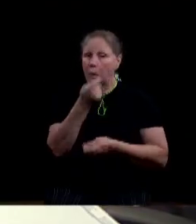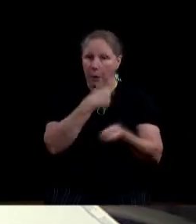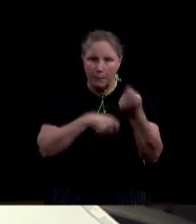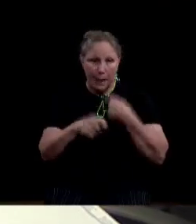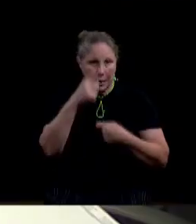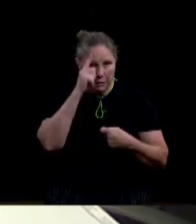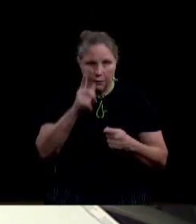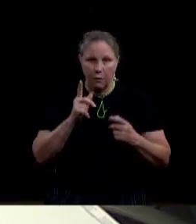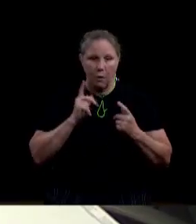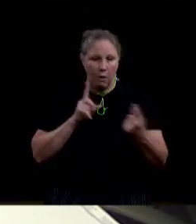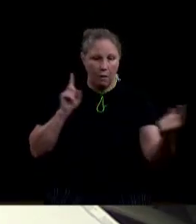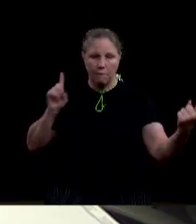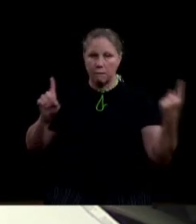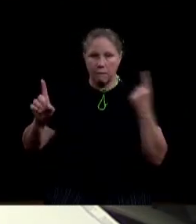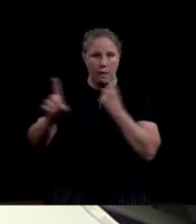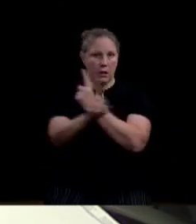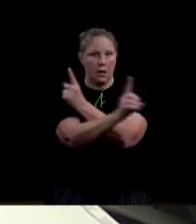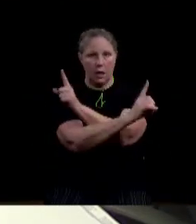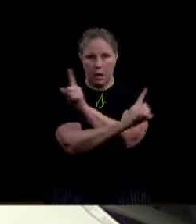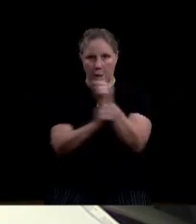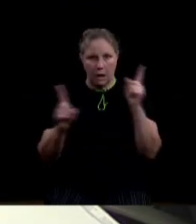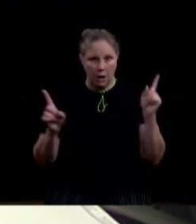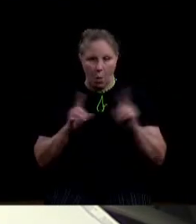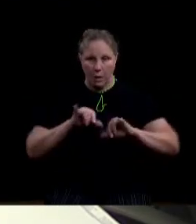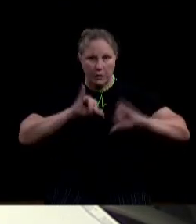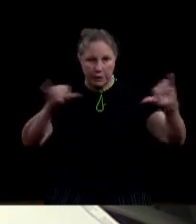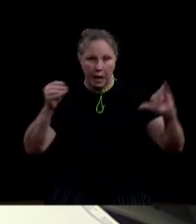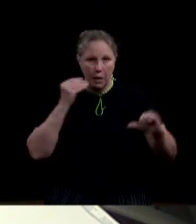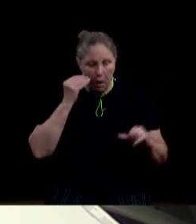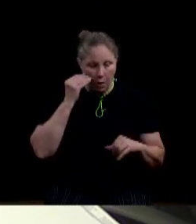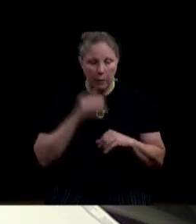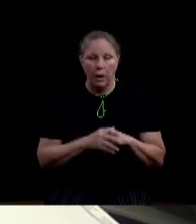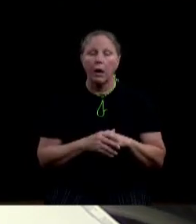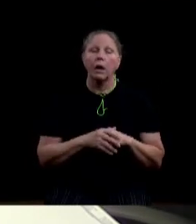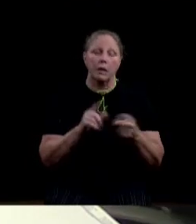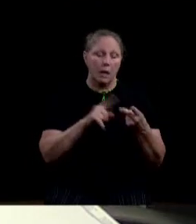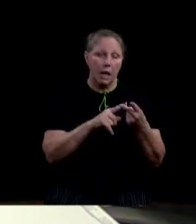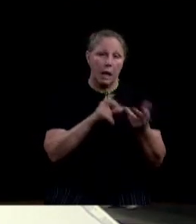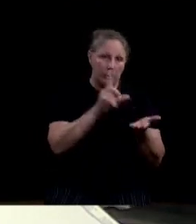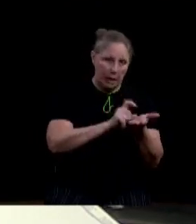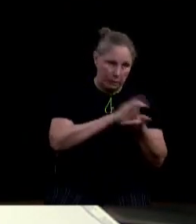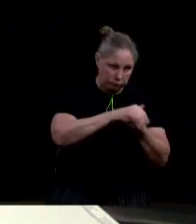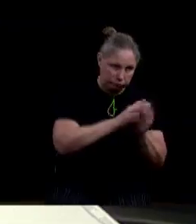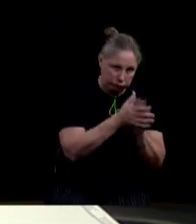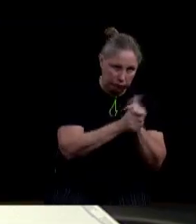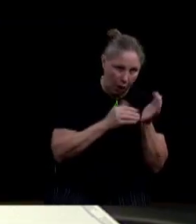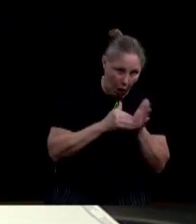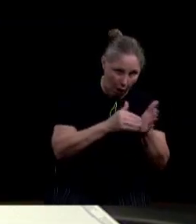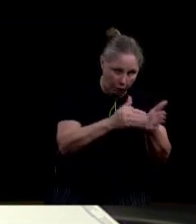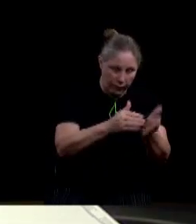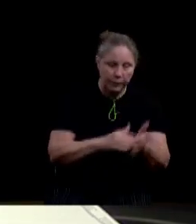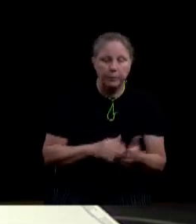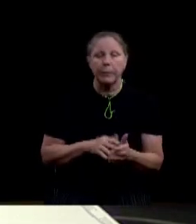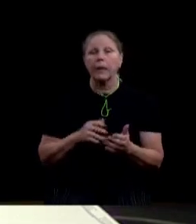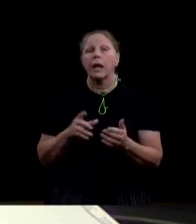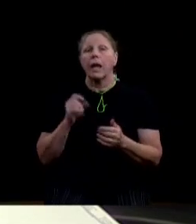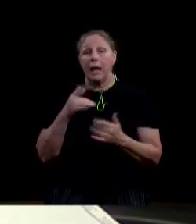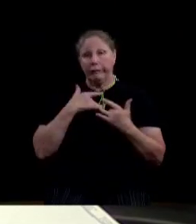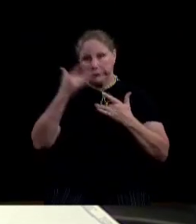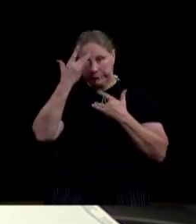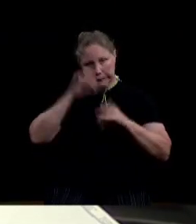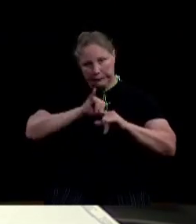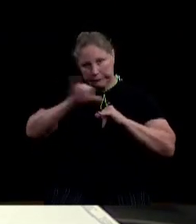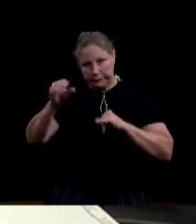distancing, frequent hand sanitizing, self-isolation when sick, or quarantine with